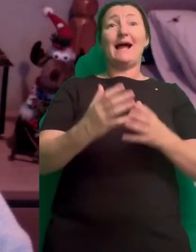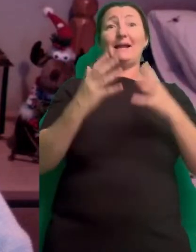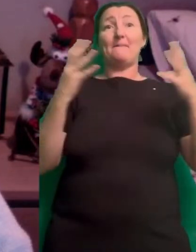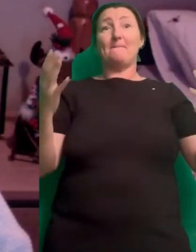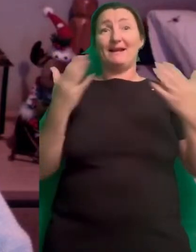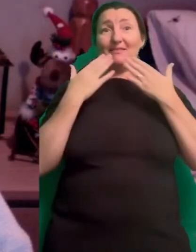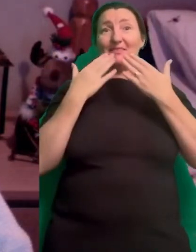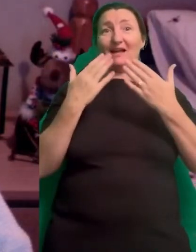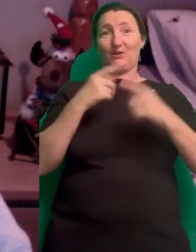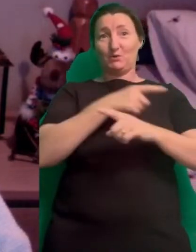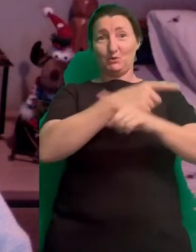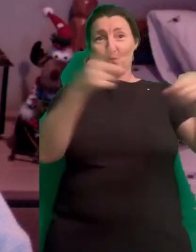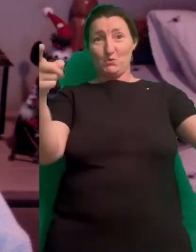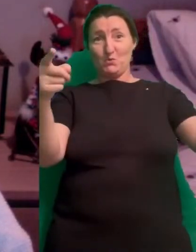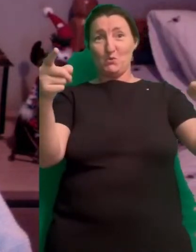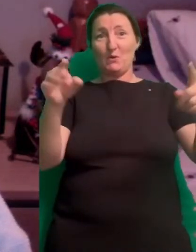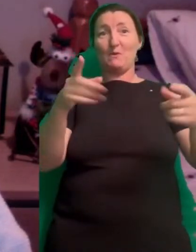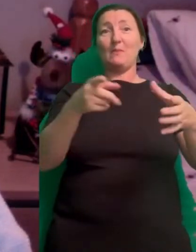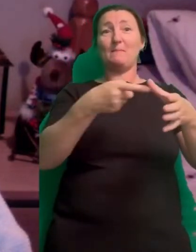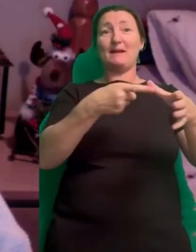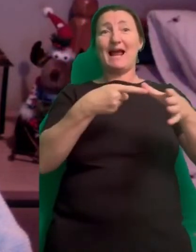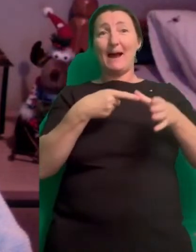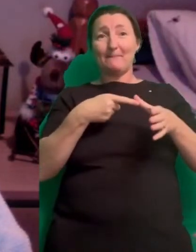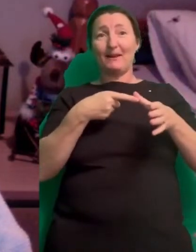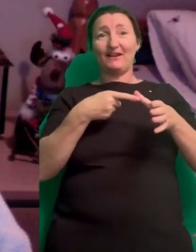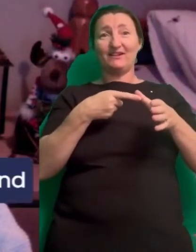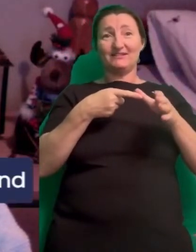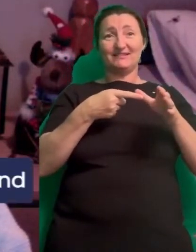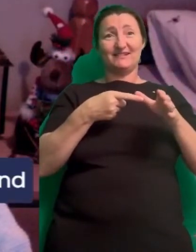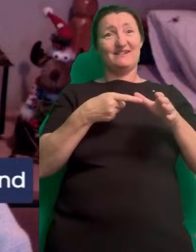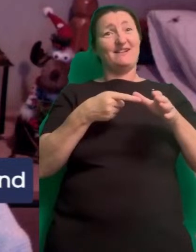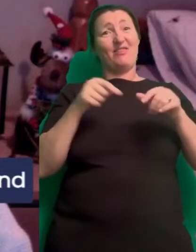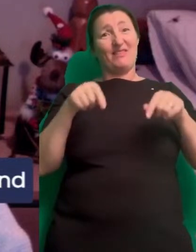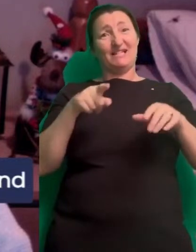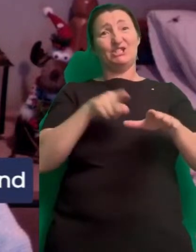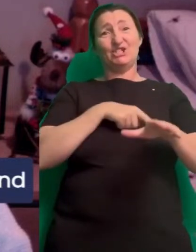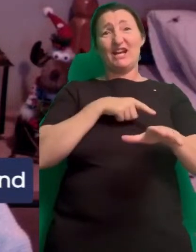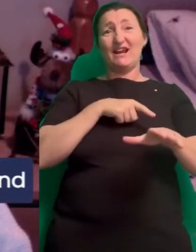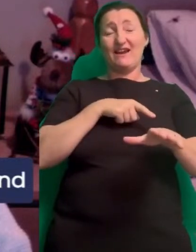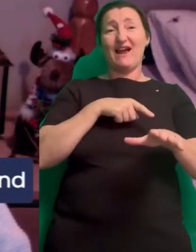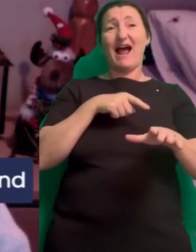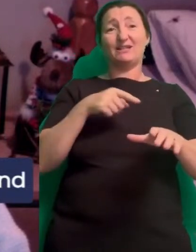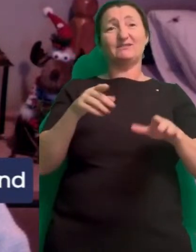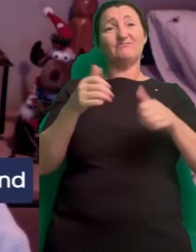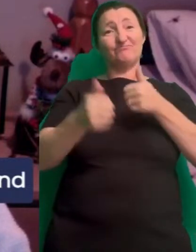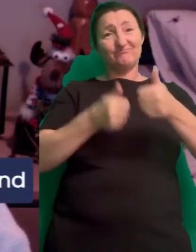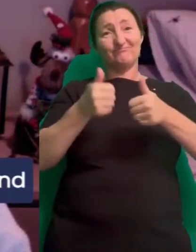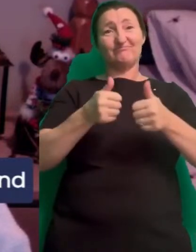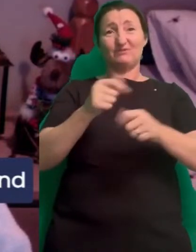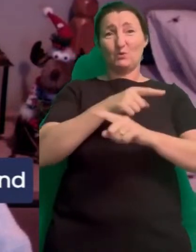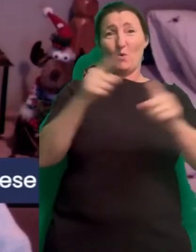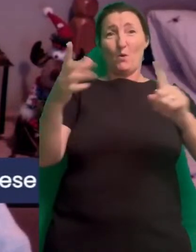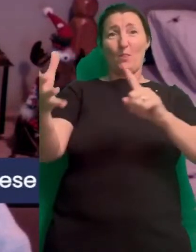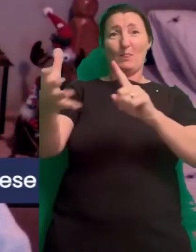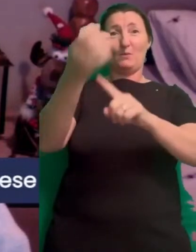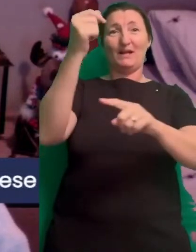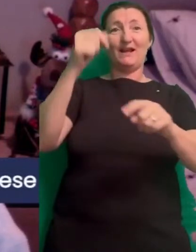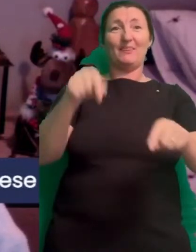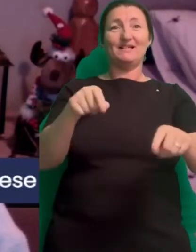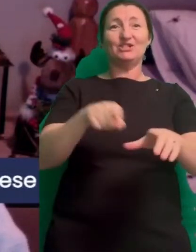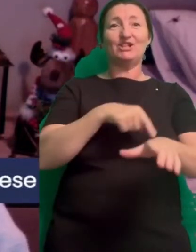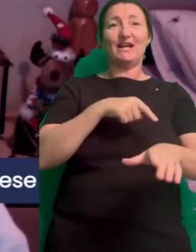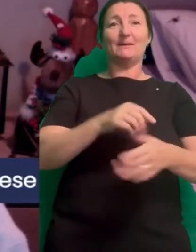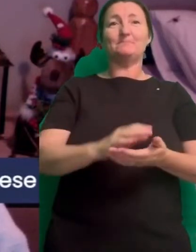our winners as well. And I'd just like to extend a big thanks to the team behind the scenes, such as Millie Potts and